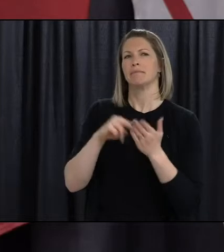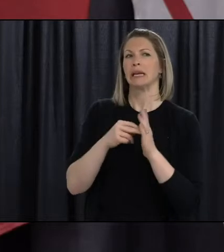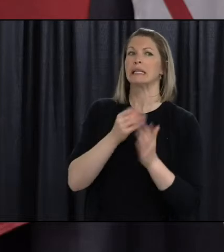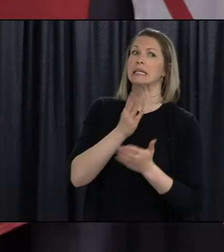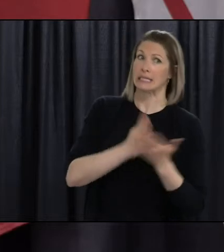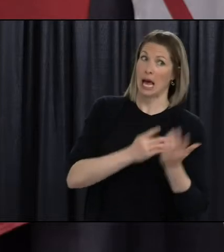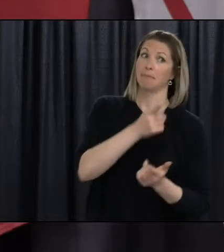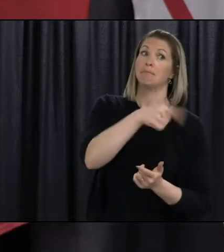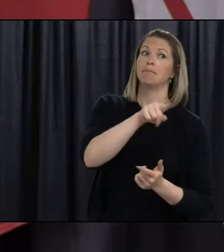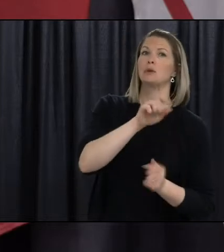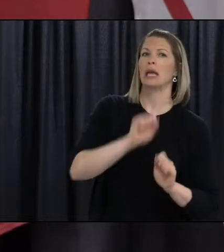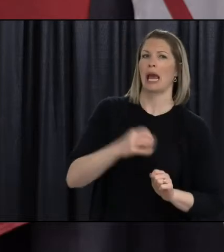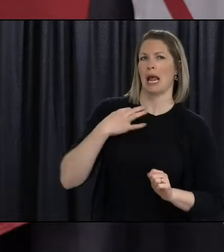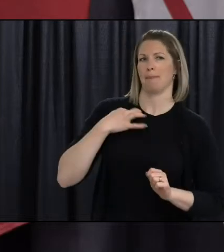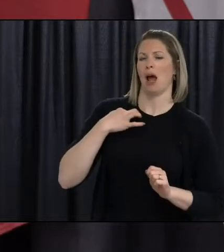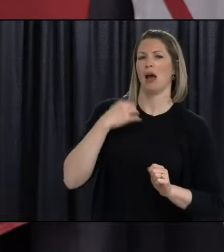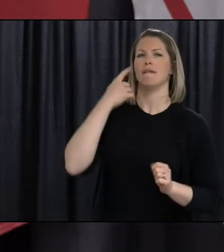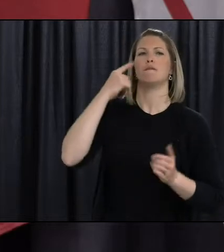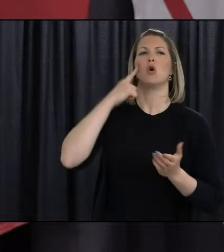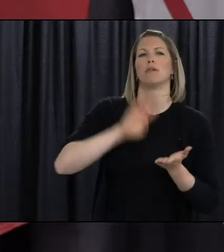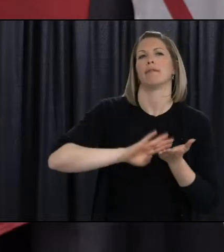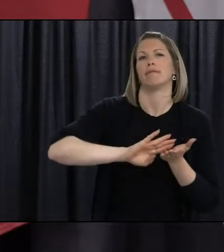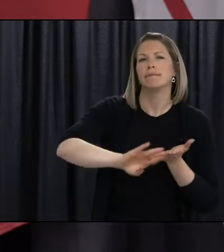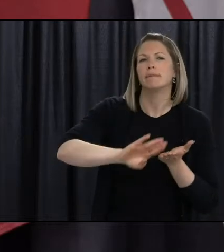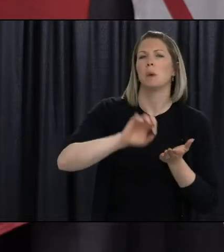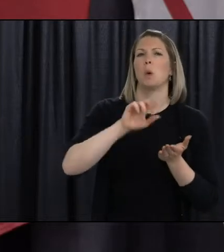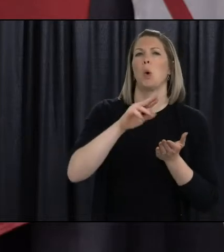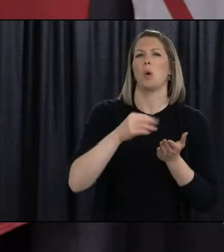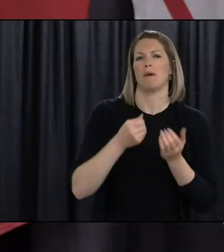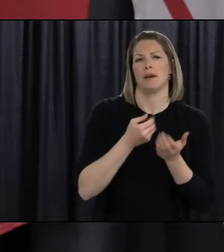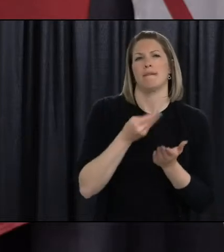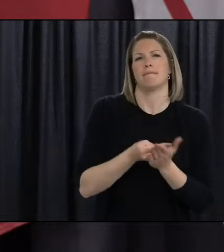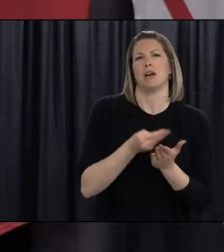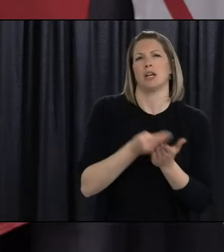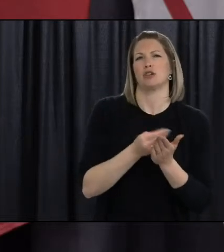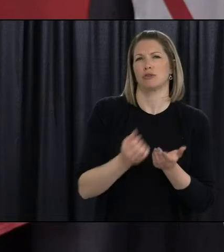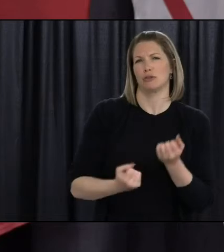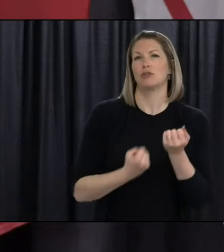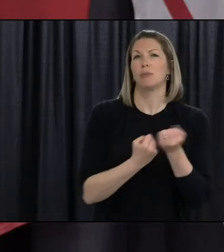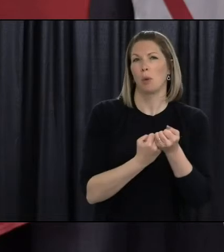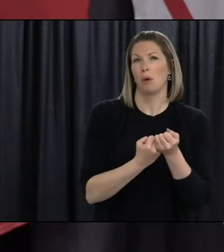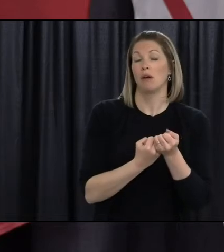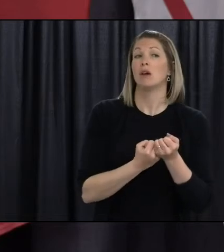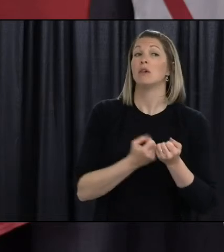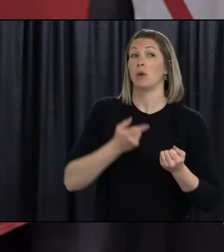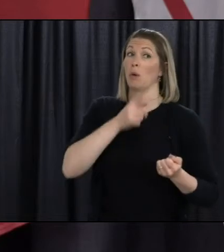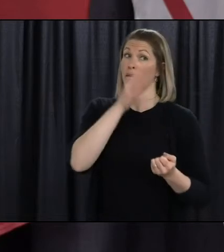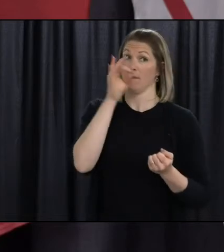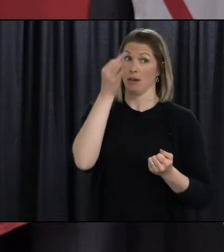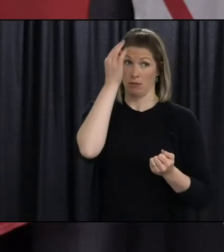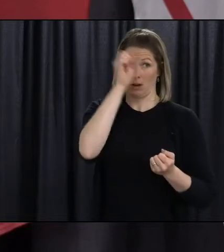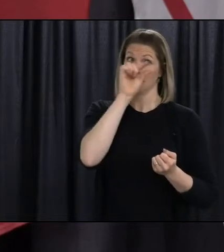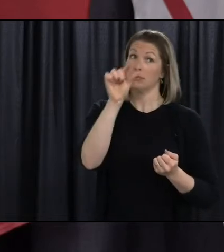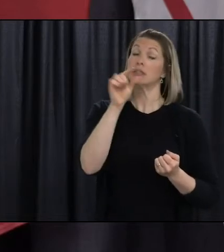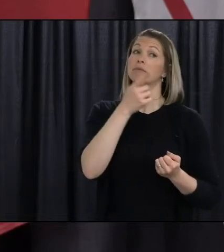getting involved, as well as some other groups around the province as well. And the provincial government will be there to support them also.